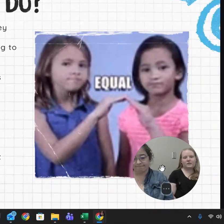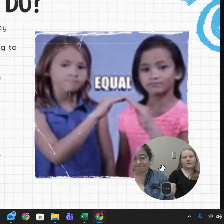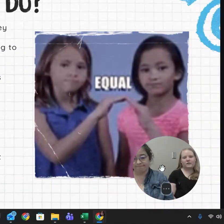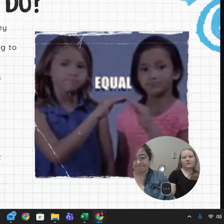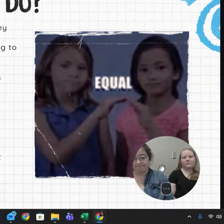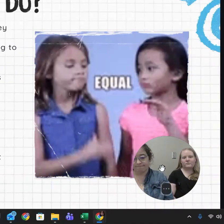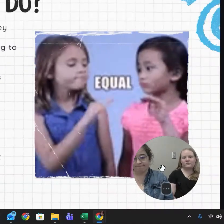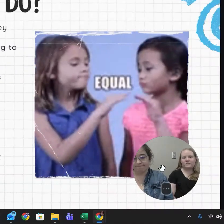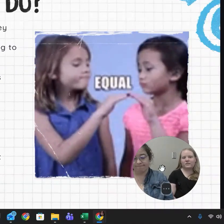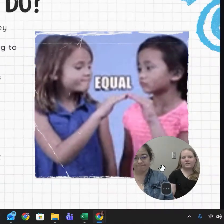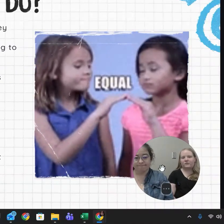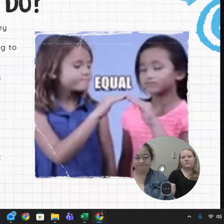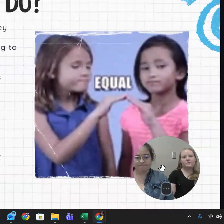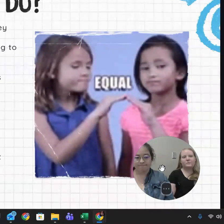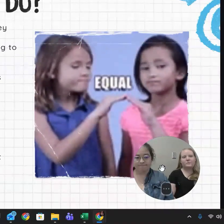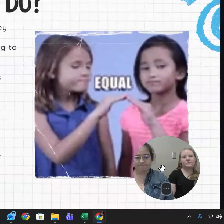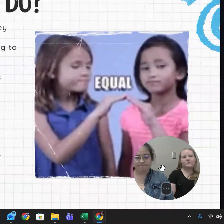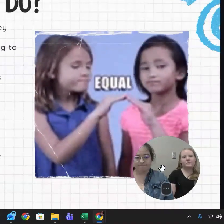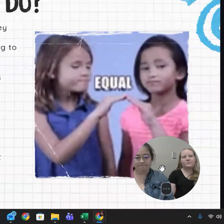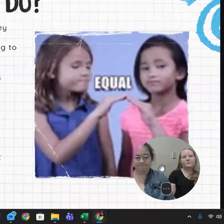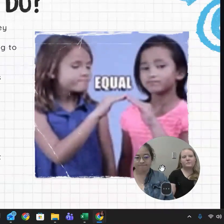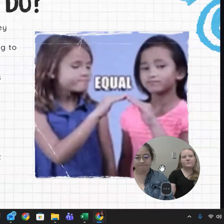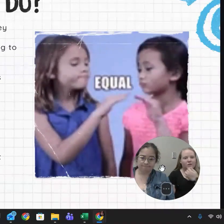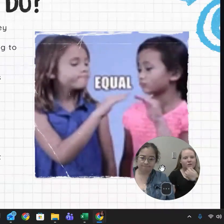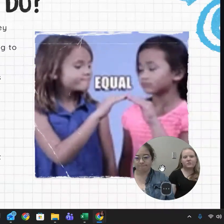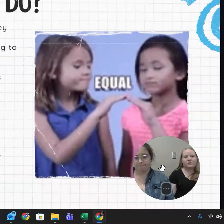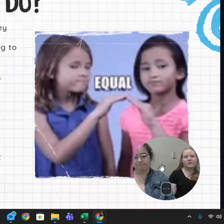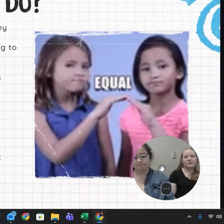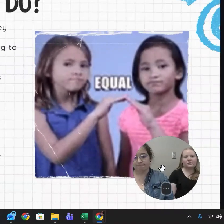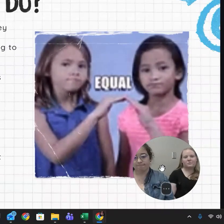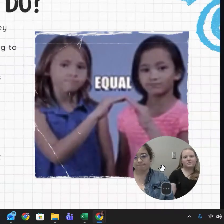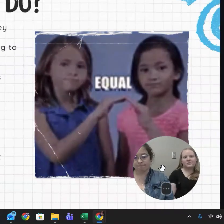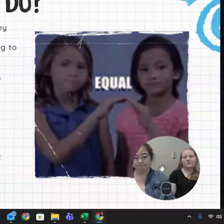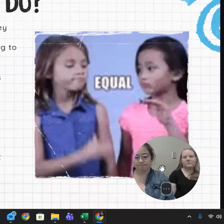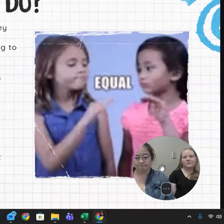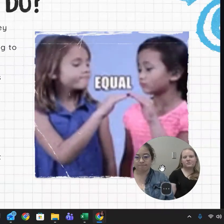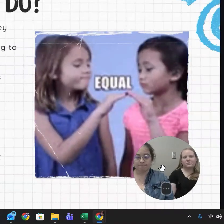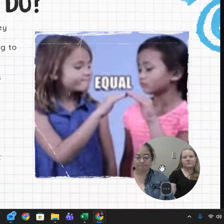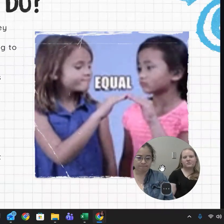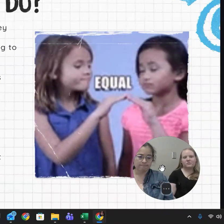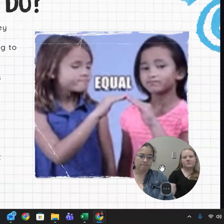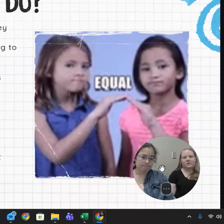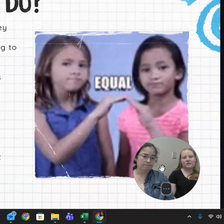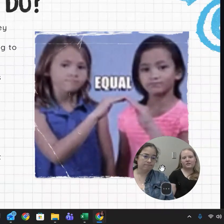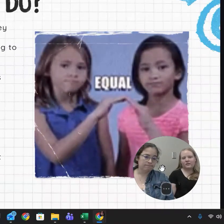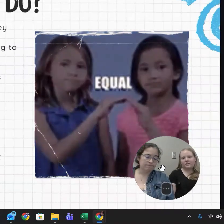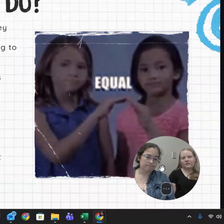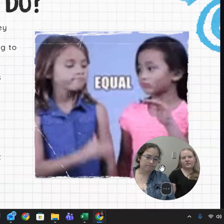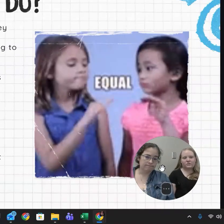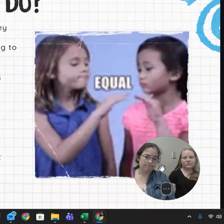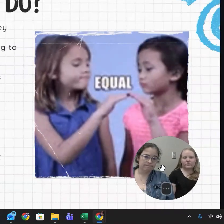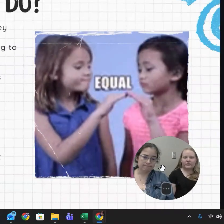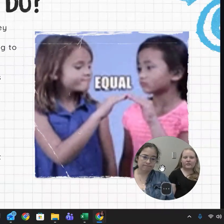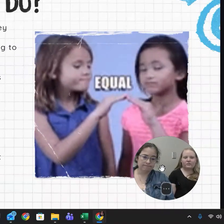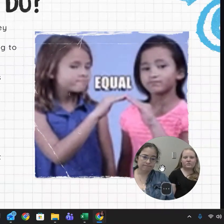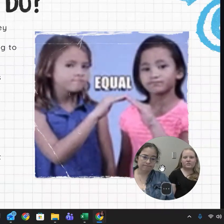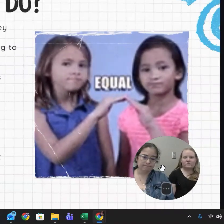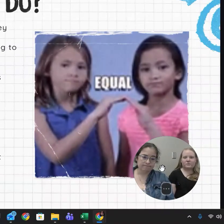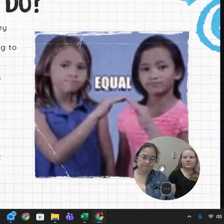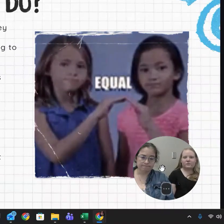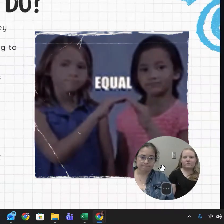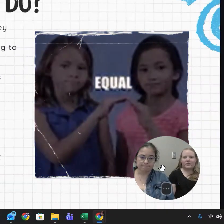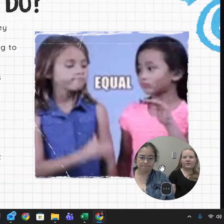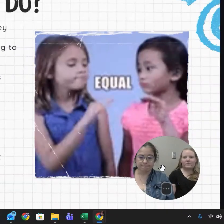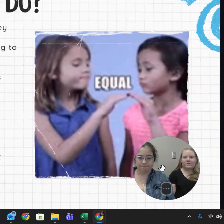Write things down, use pictures. This kind of goes back to that video that we watched. Using those pictures,